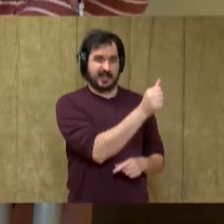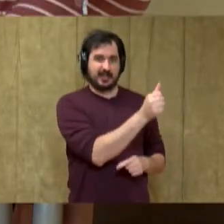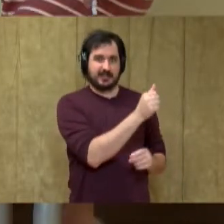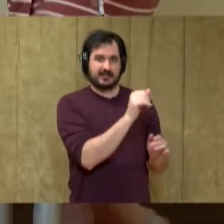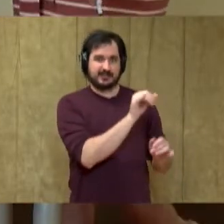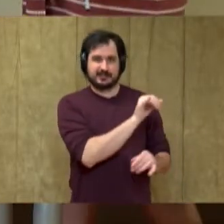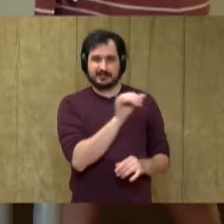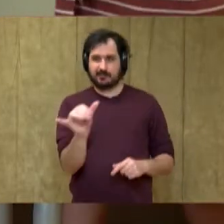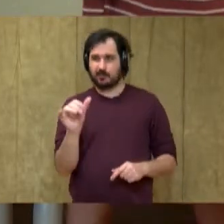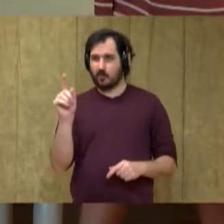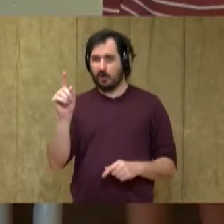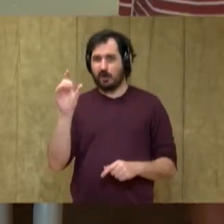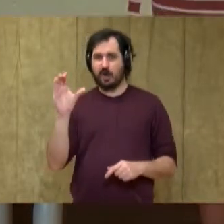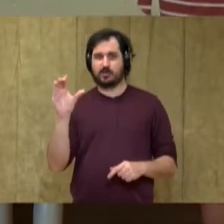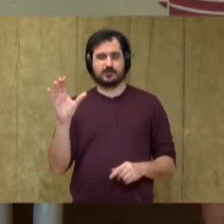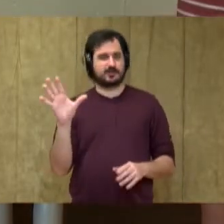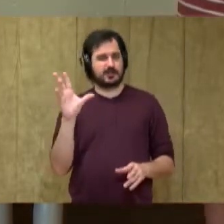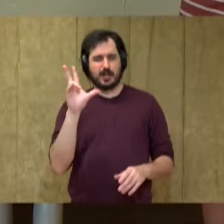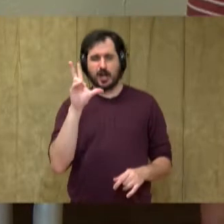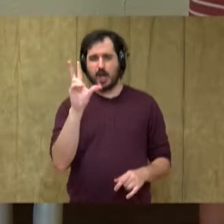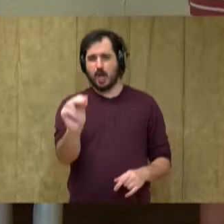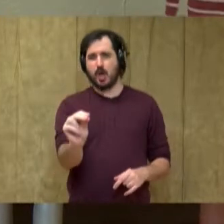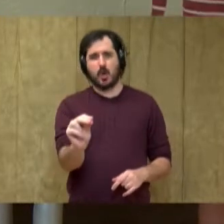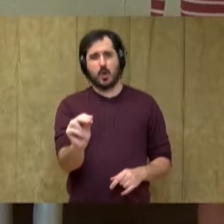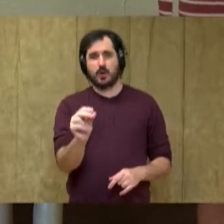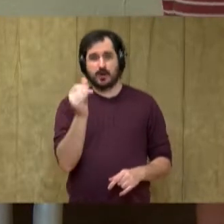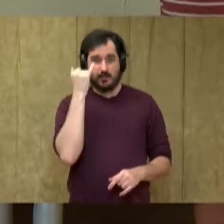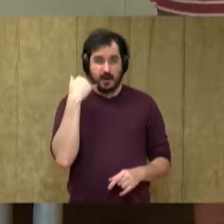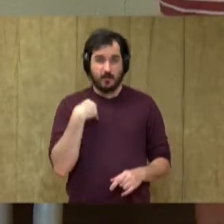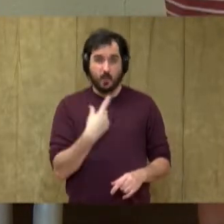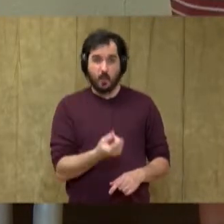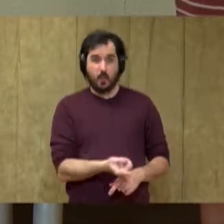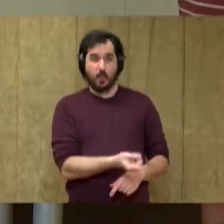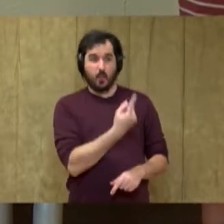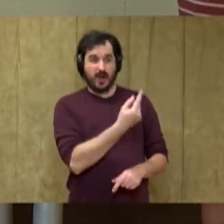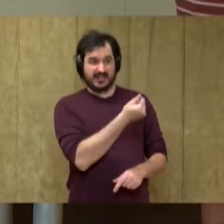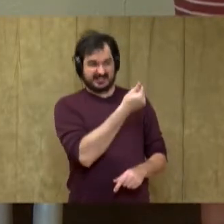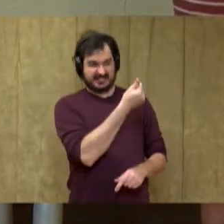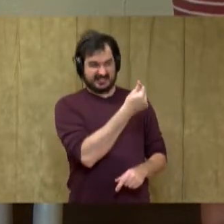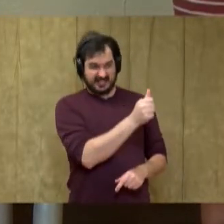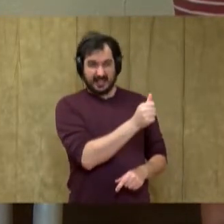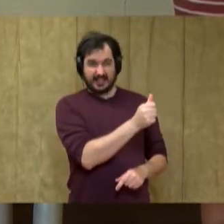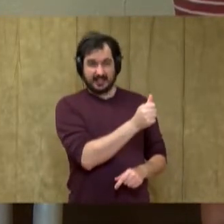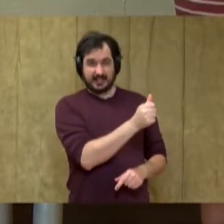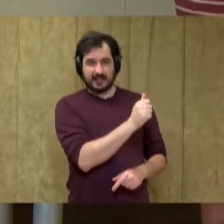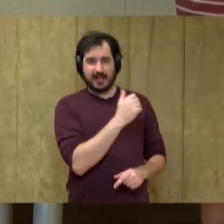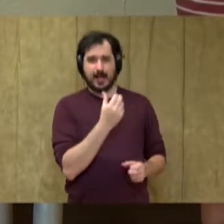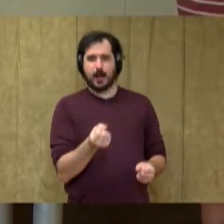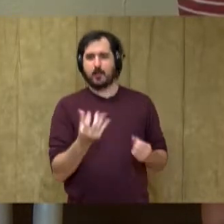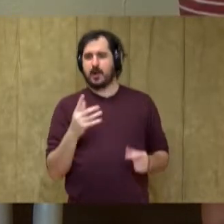No. If you have 1 tenth, how many hundredths do you have?